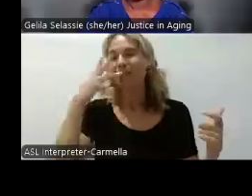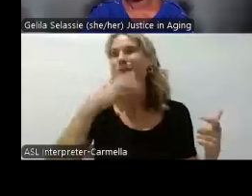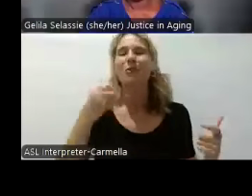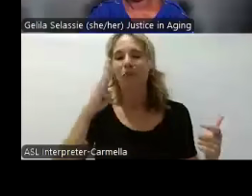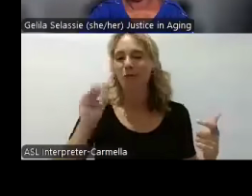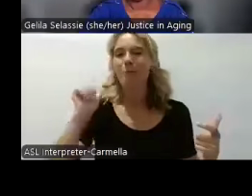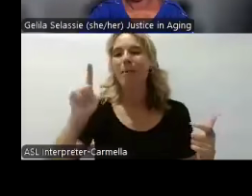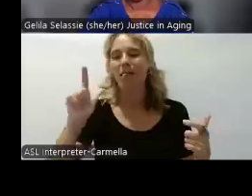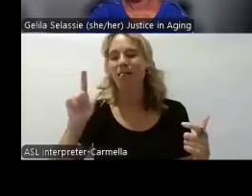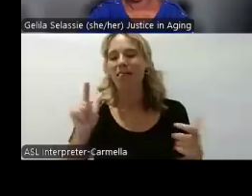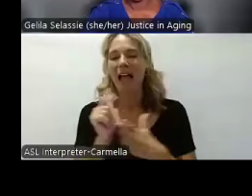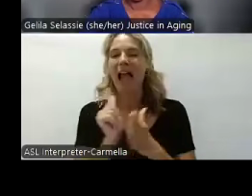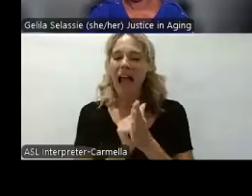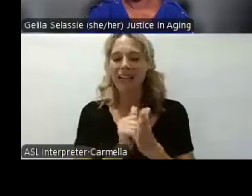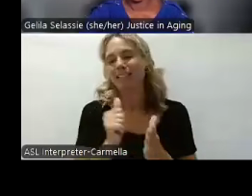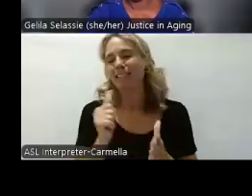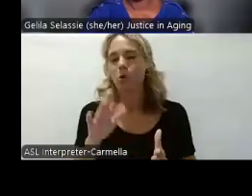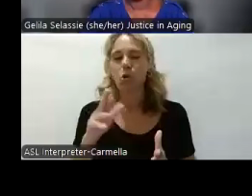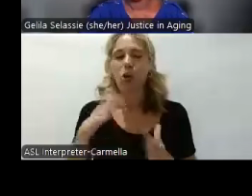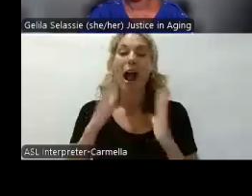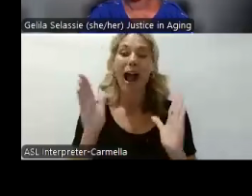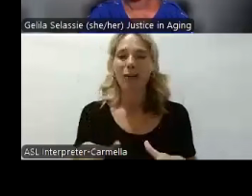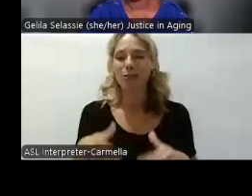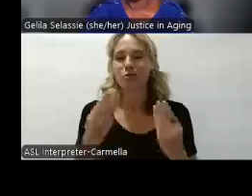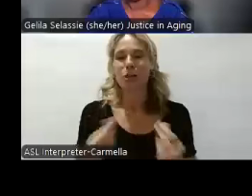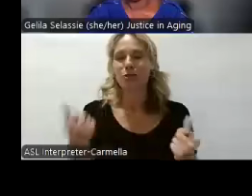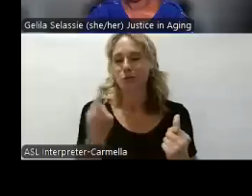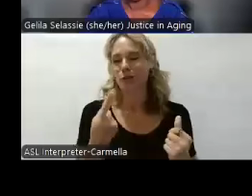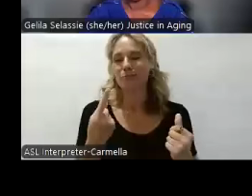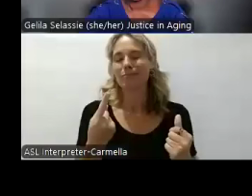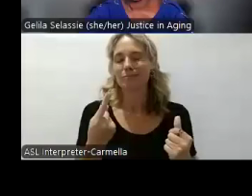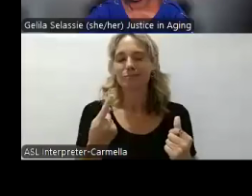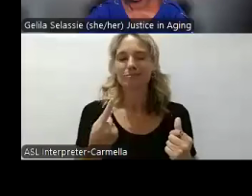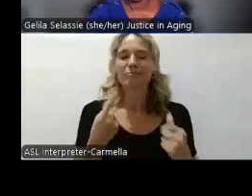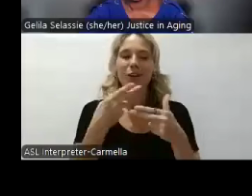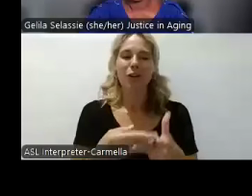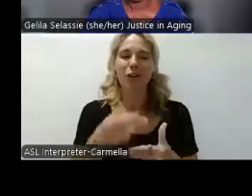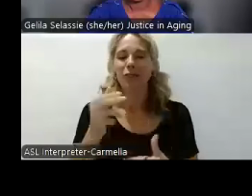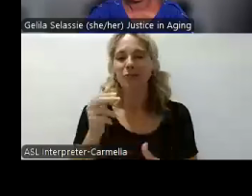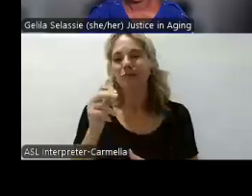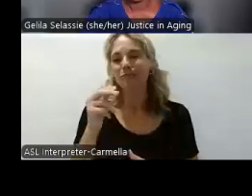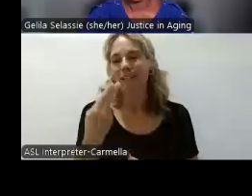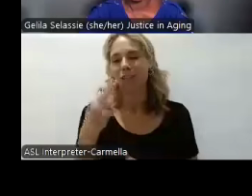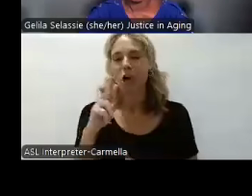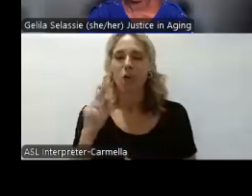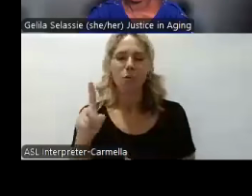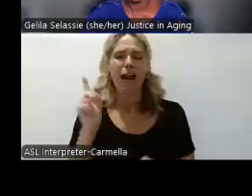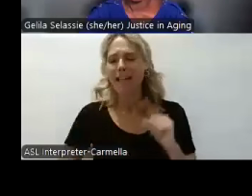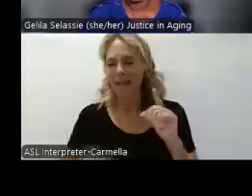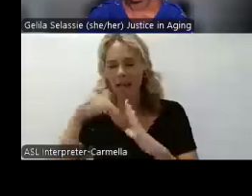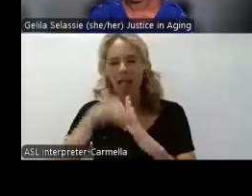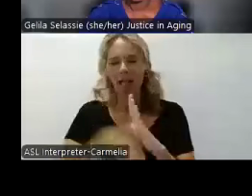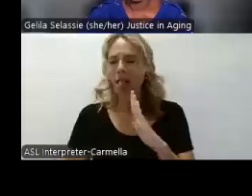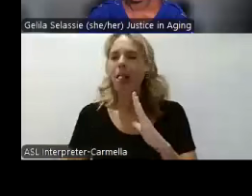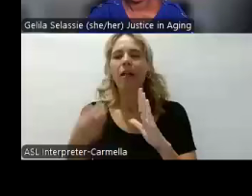Act or House Resolution 1, aka HR 1. We don't have time to get into the fine details